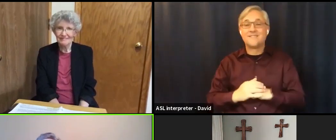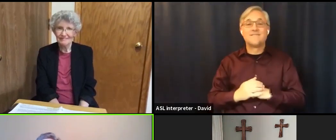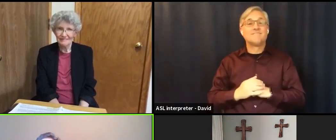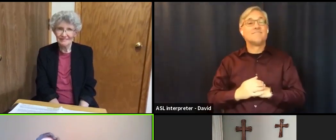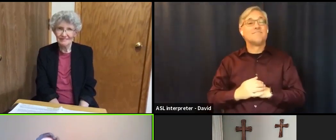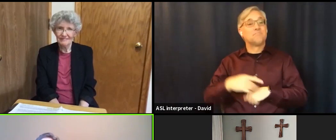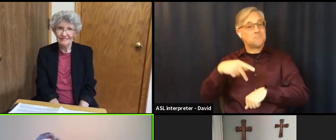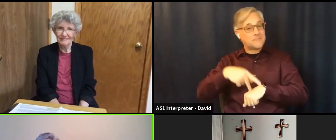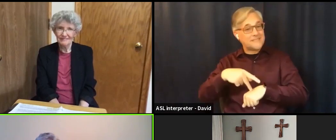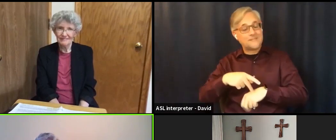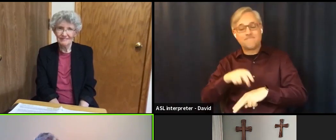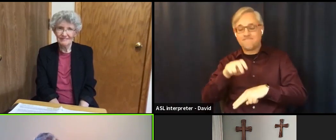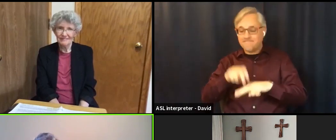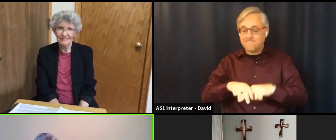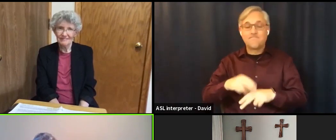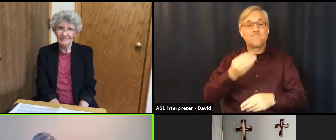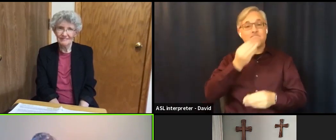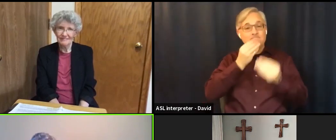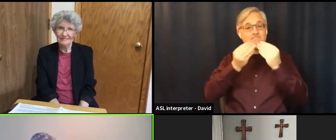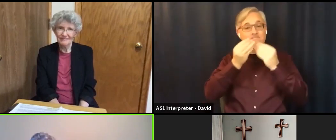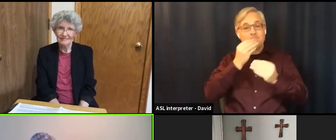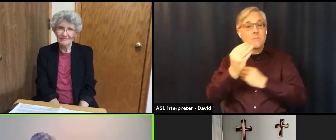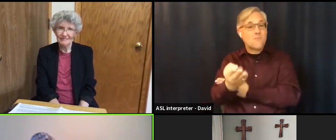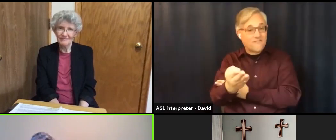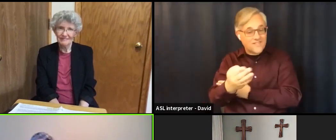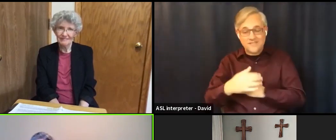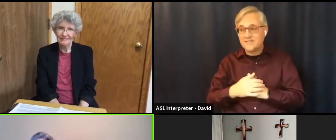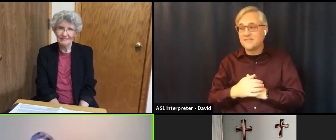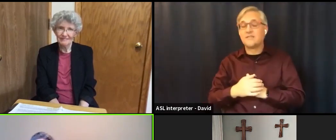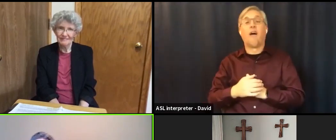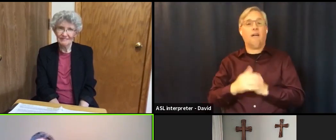Jesus and Peter talk.